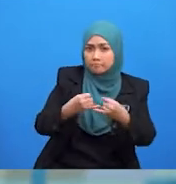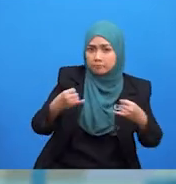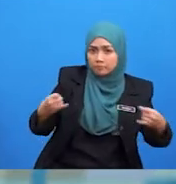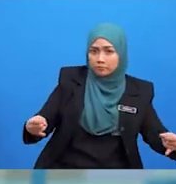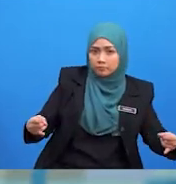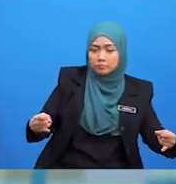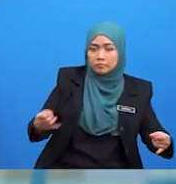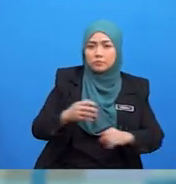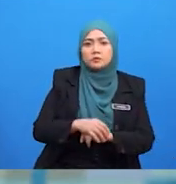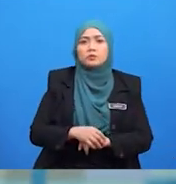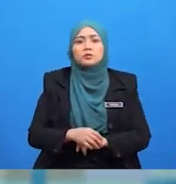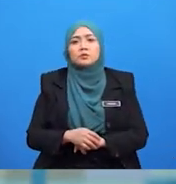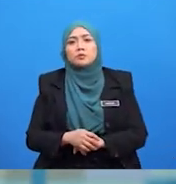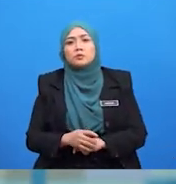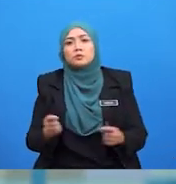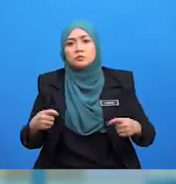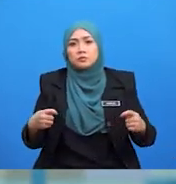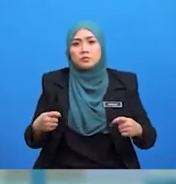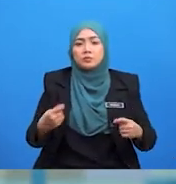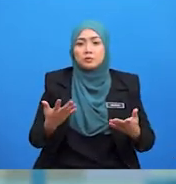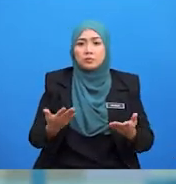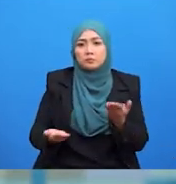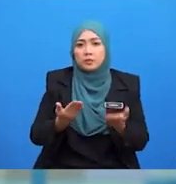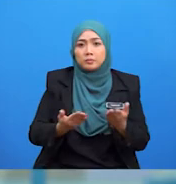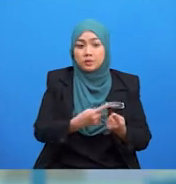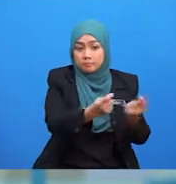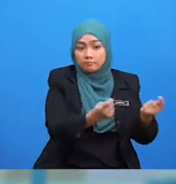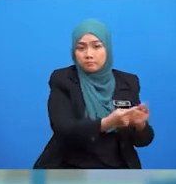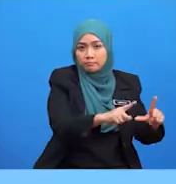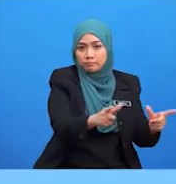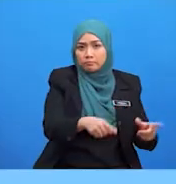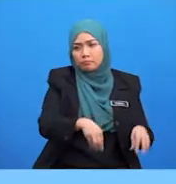airlines that can take you from one place to another.